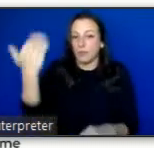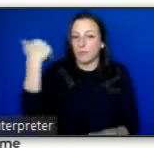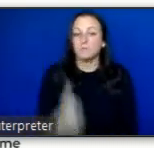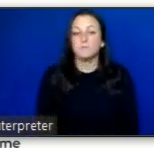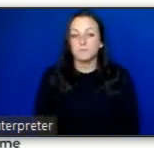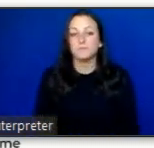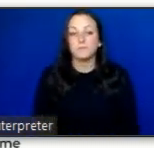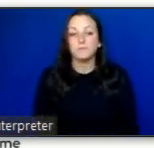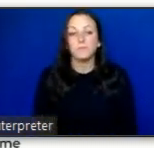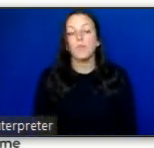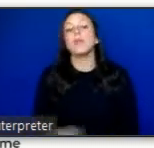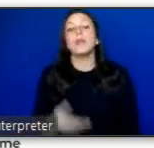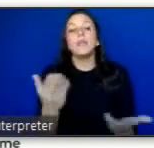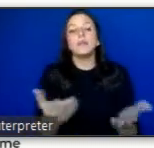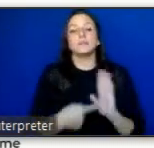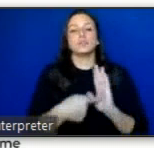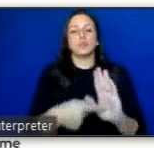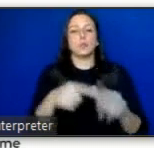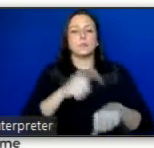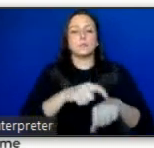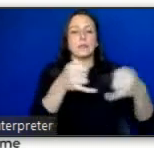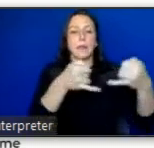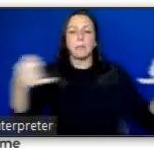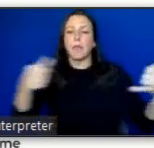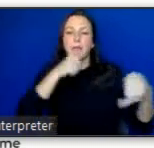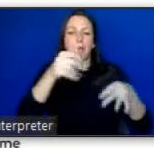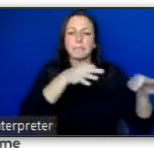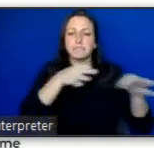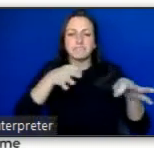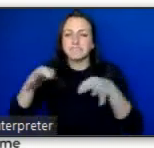This just offers a timeline. I won't go through it all, but